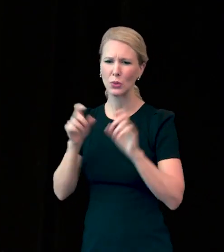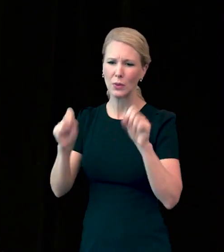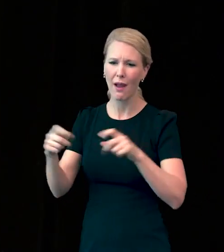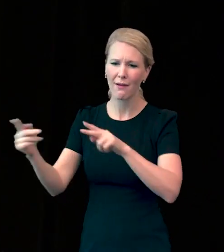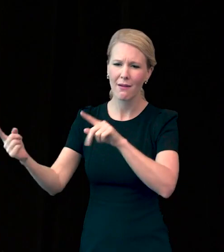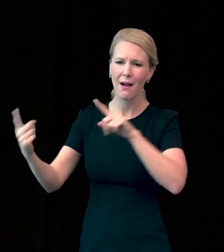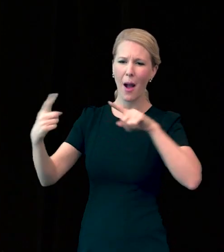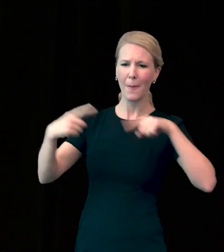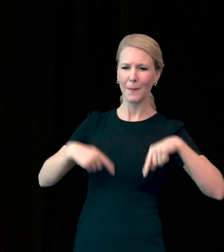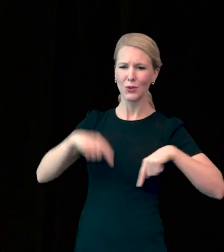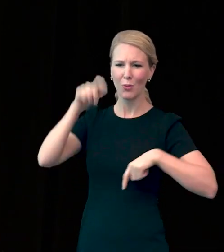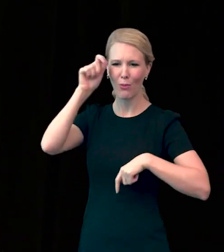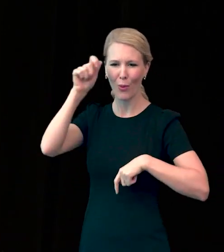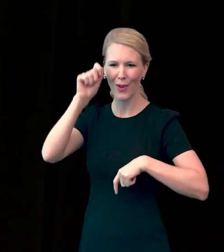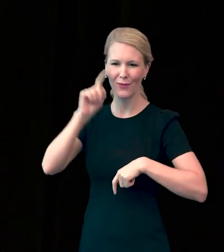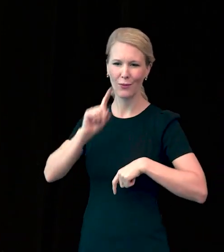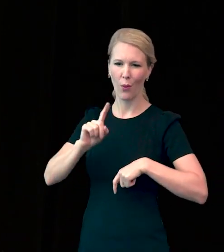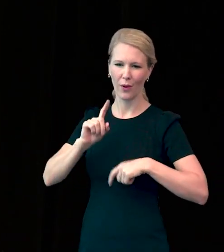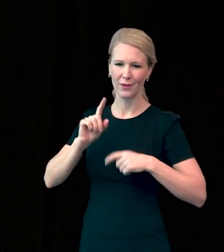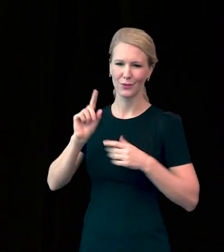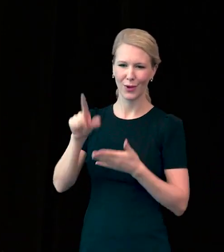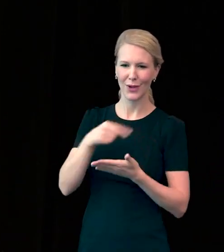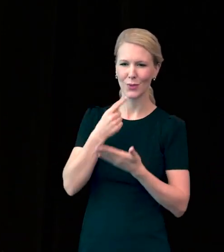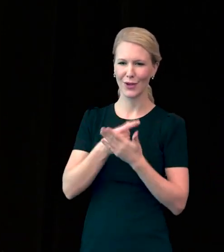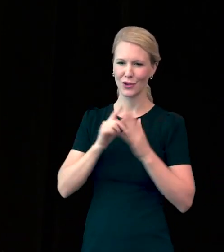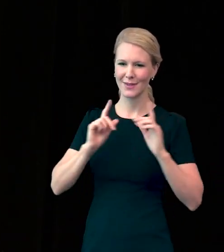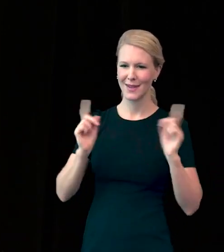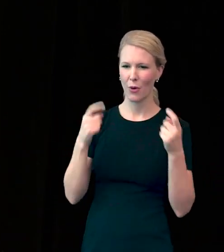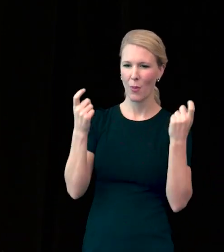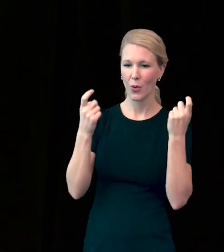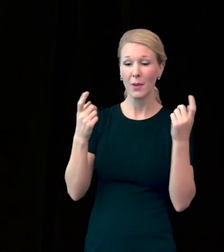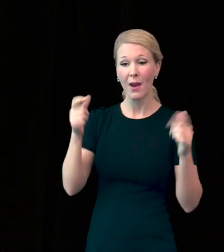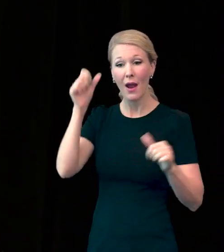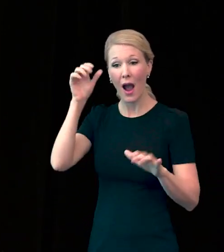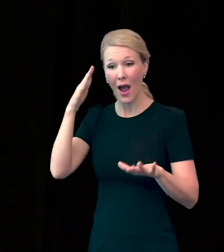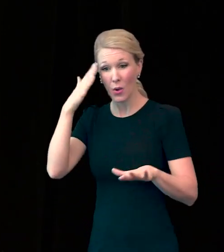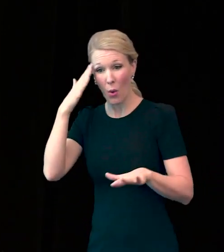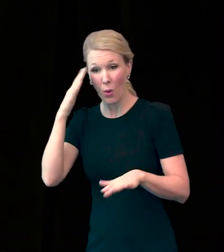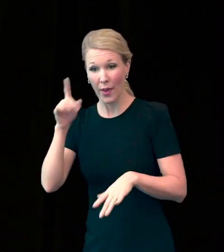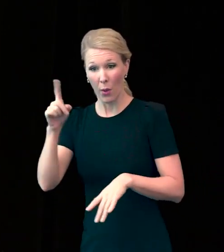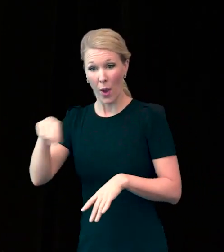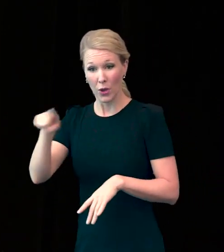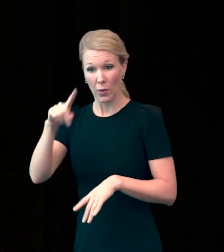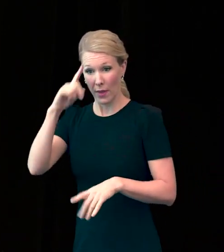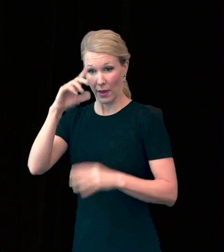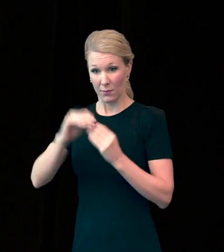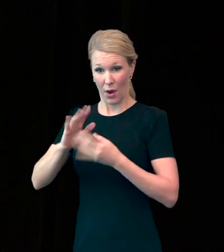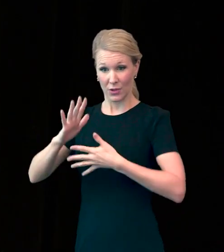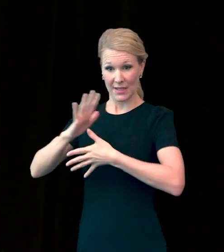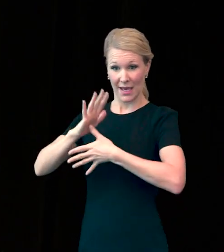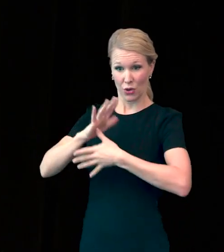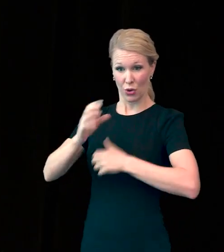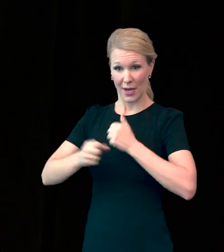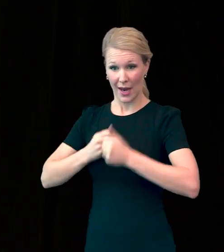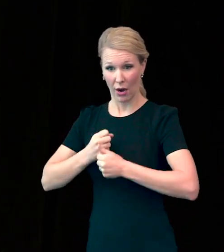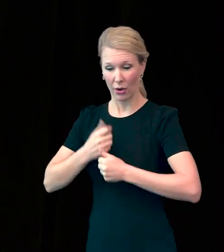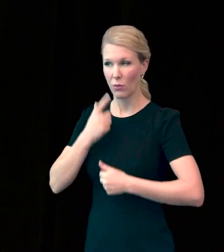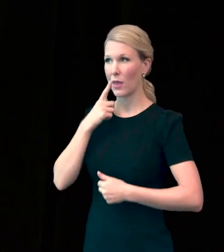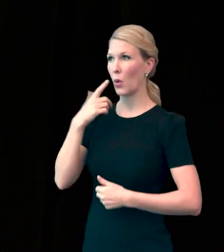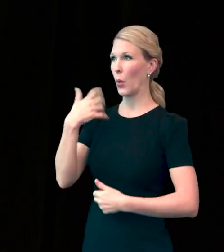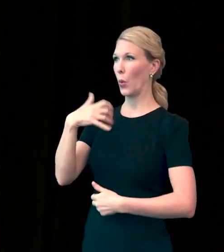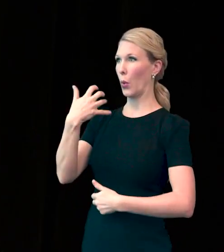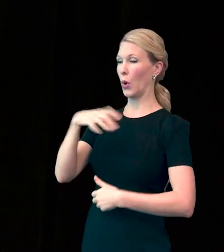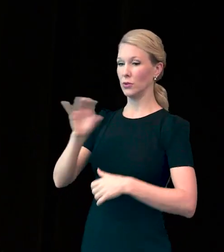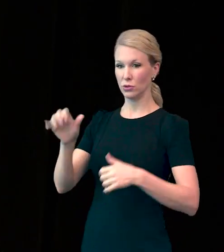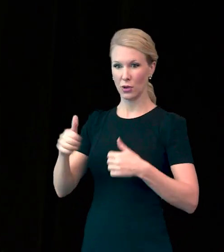friends. I imagine that your final semesters at WSU will be remembered as an extremely challenging